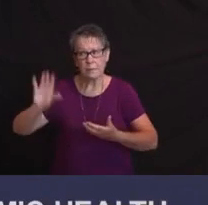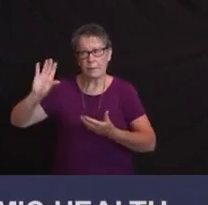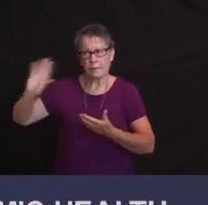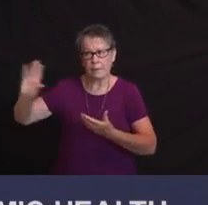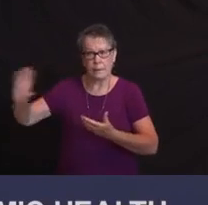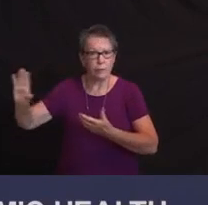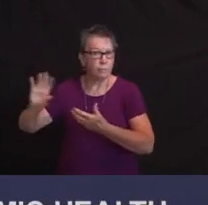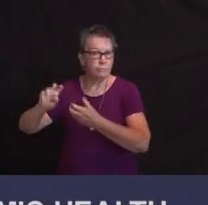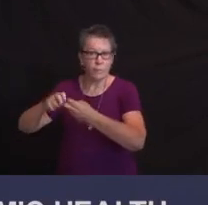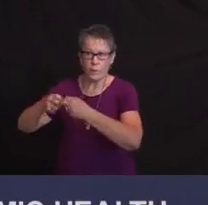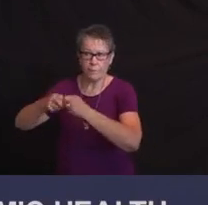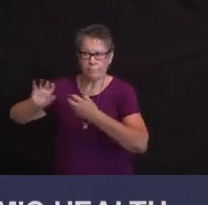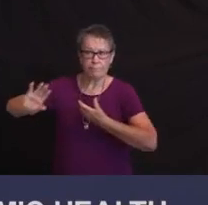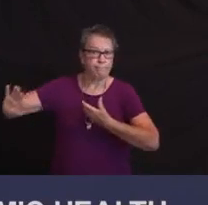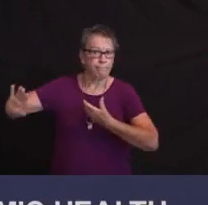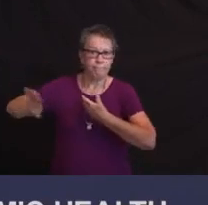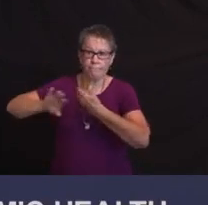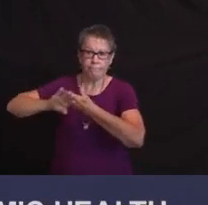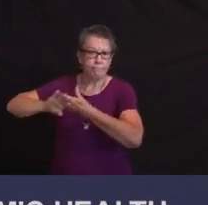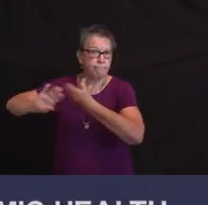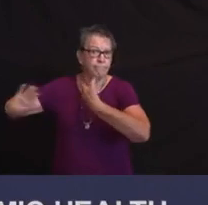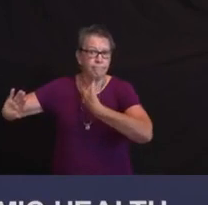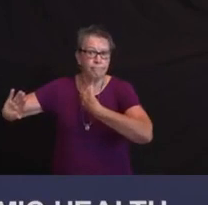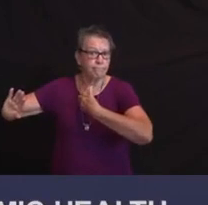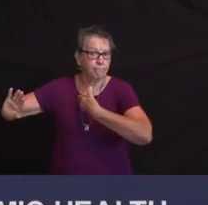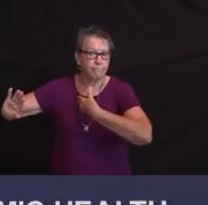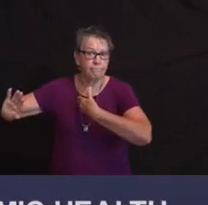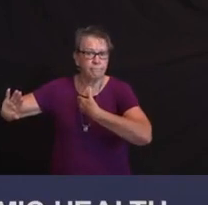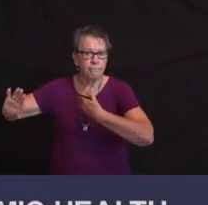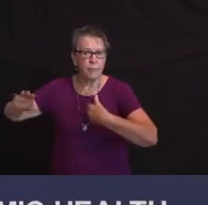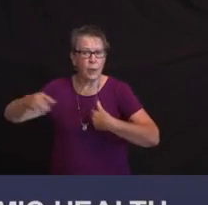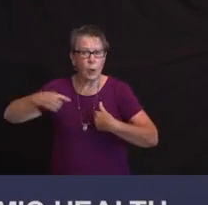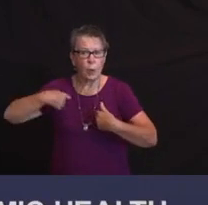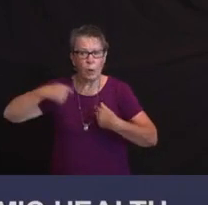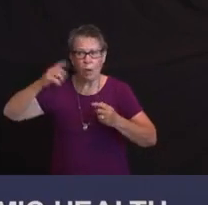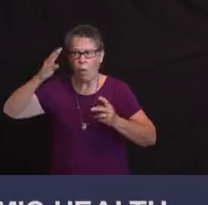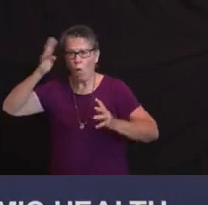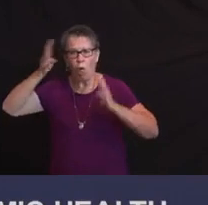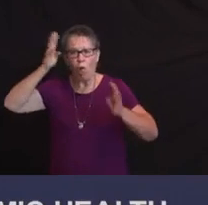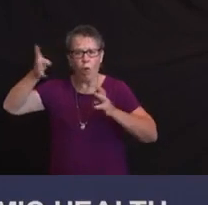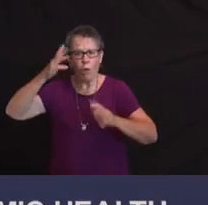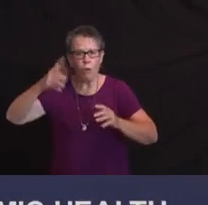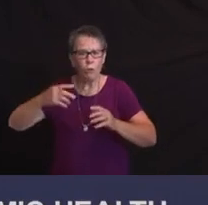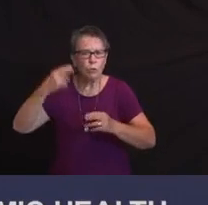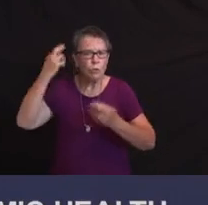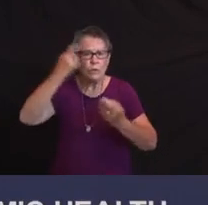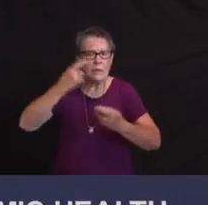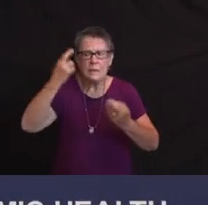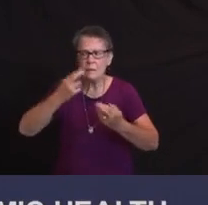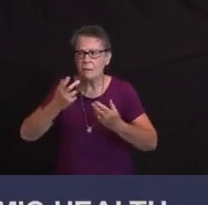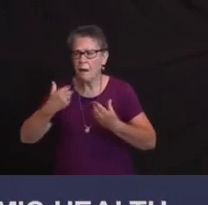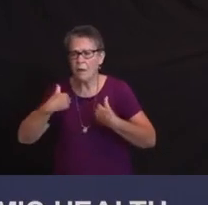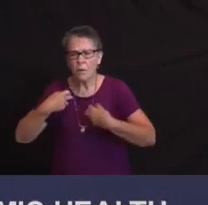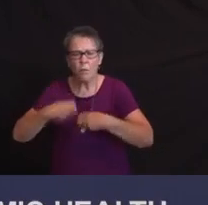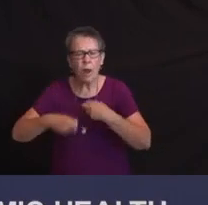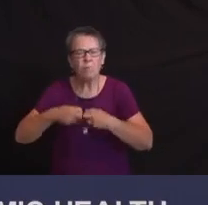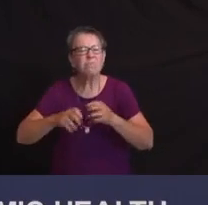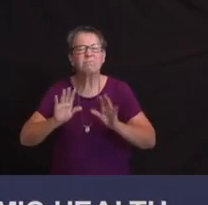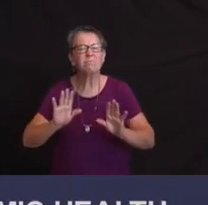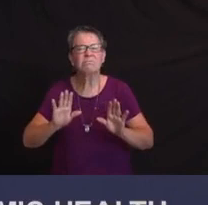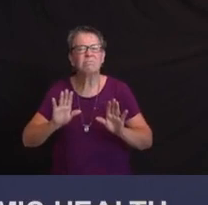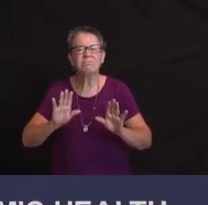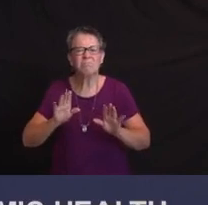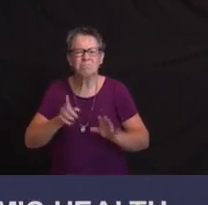conspiracy theories that have no basis in fact, you are making people less healthy and putting their lives at